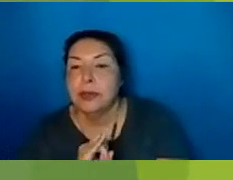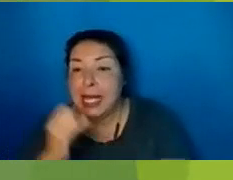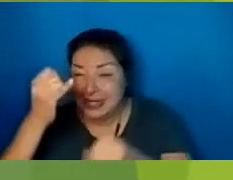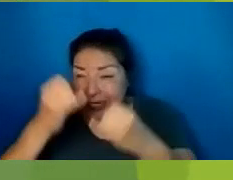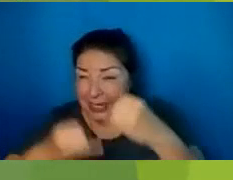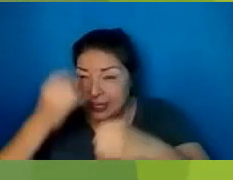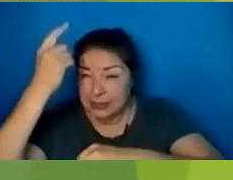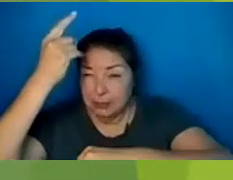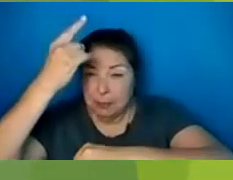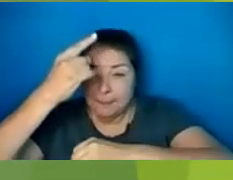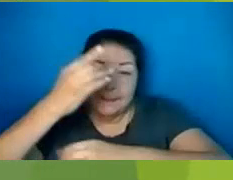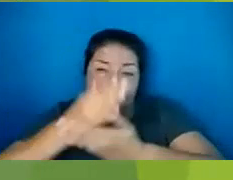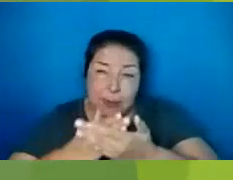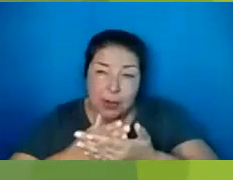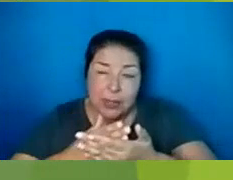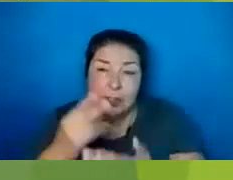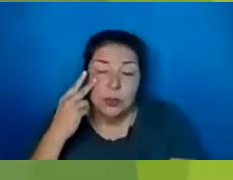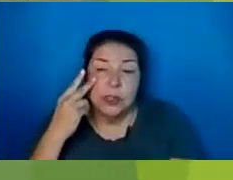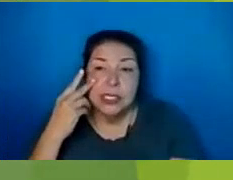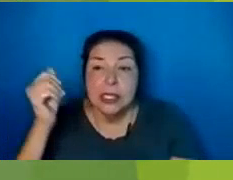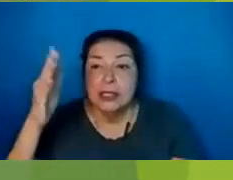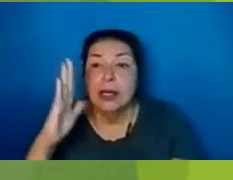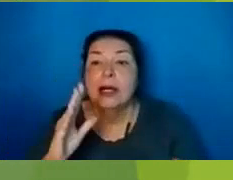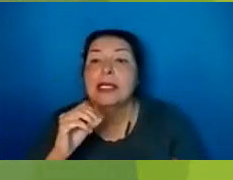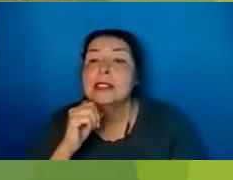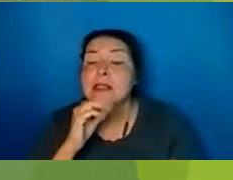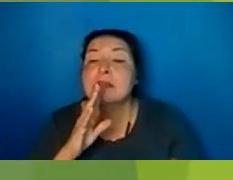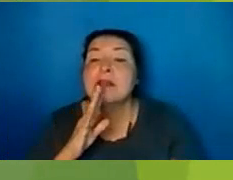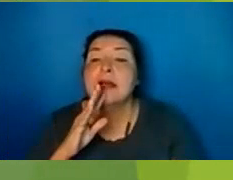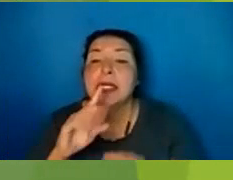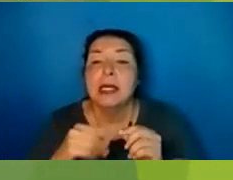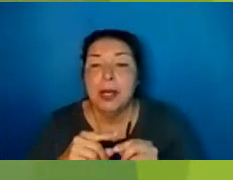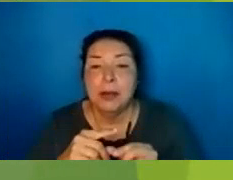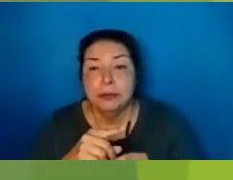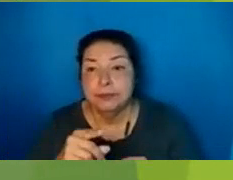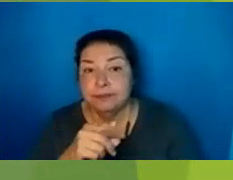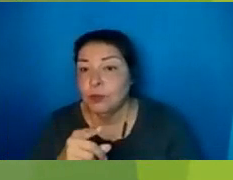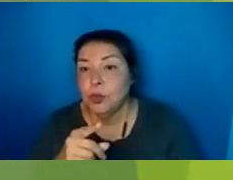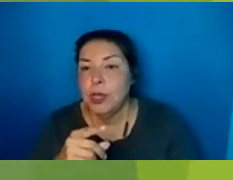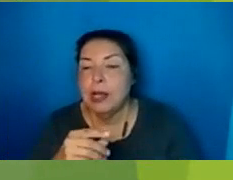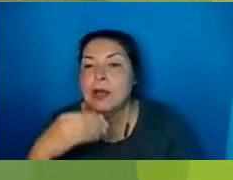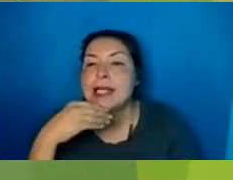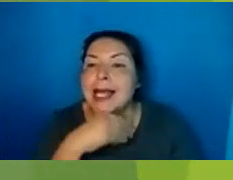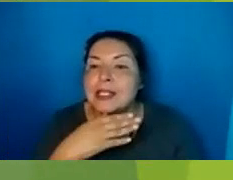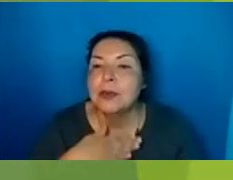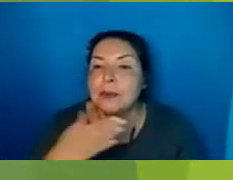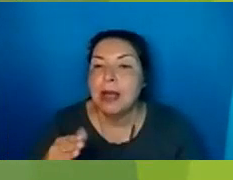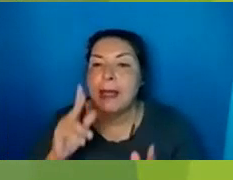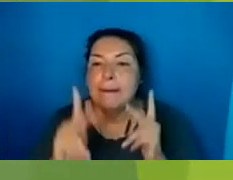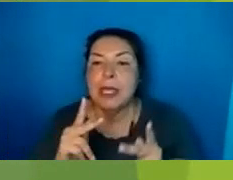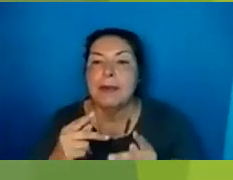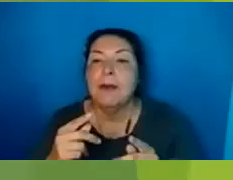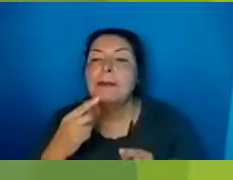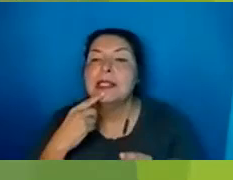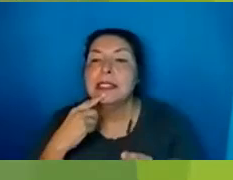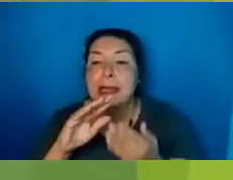is, you know, we see that God is talking about, you have misled my people by saying peace, and there is no